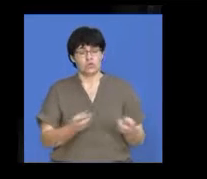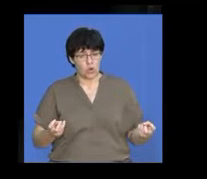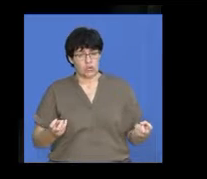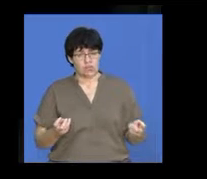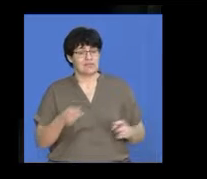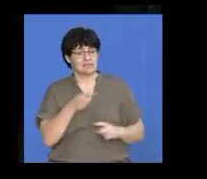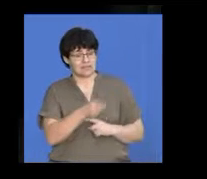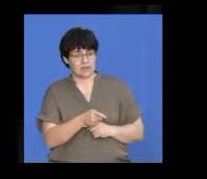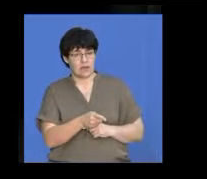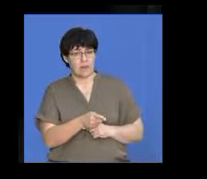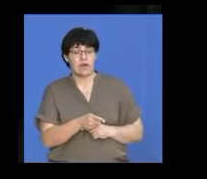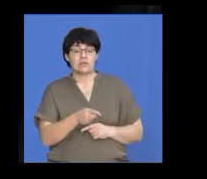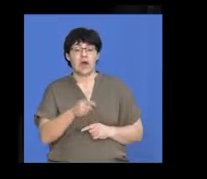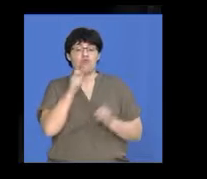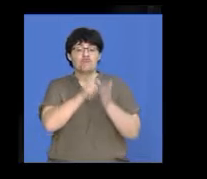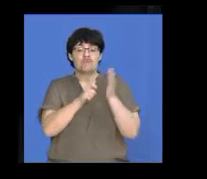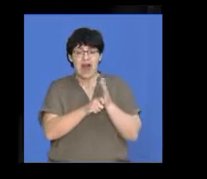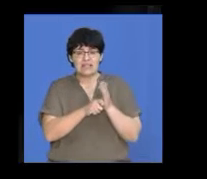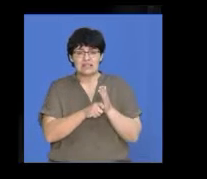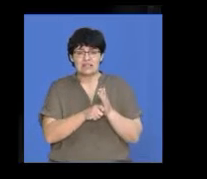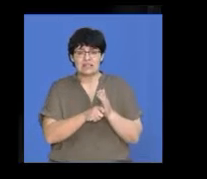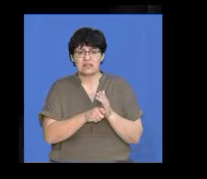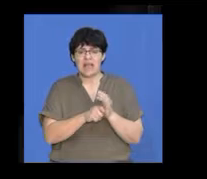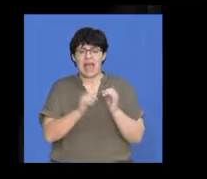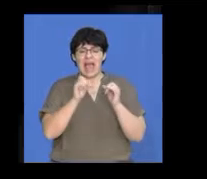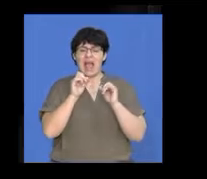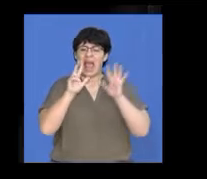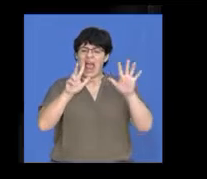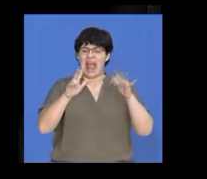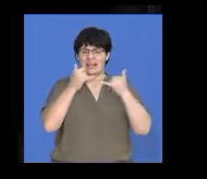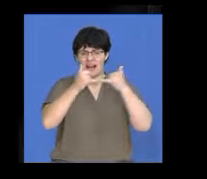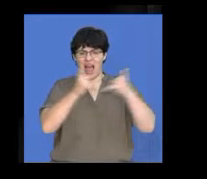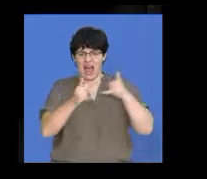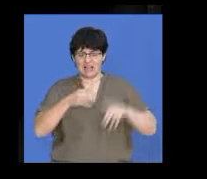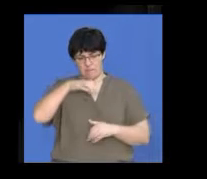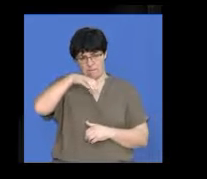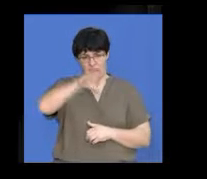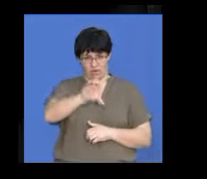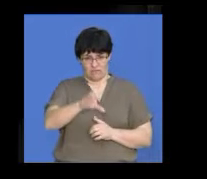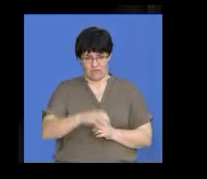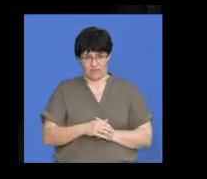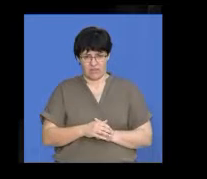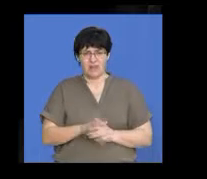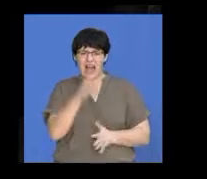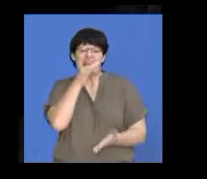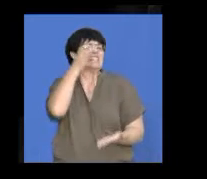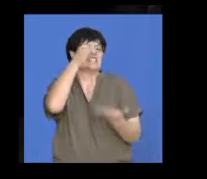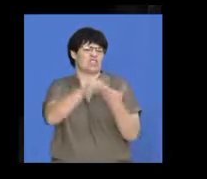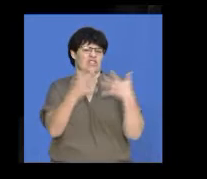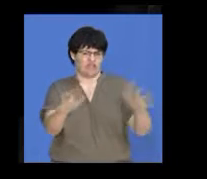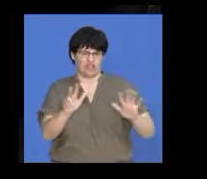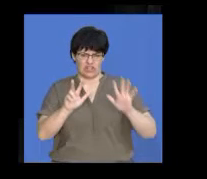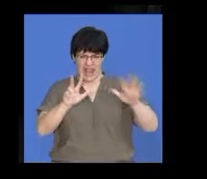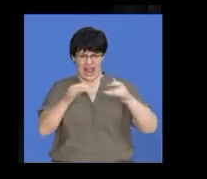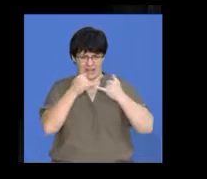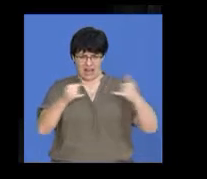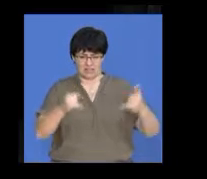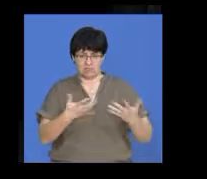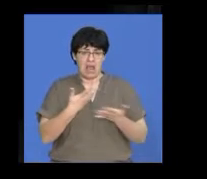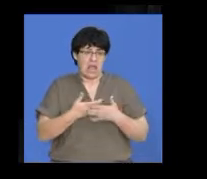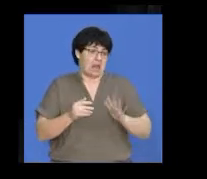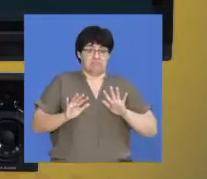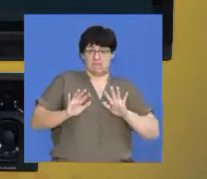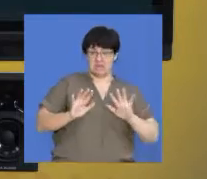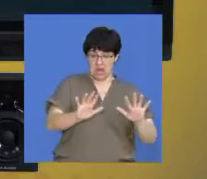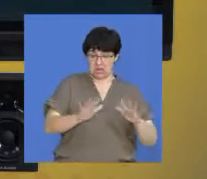knowledge. You need to write a paragraph of about 8 lines. So they give you here, this is a suggestion, the 8 lines. So it could be